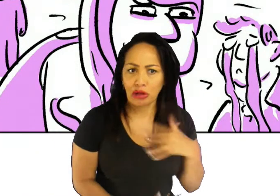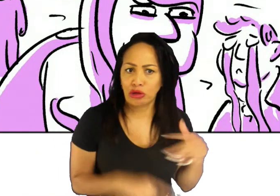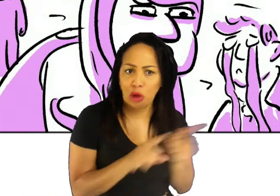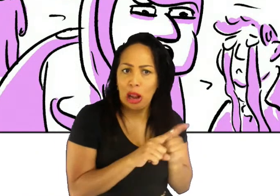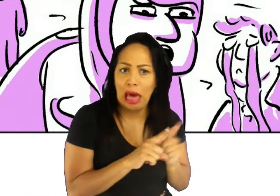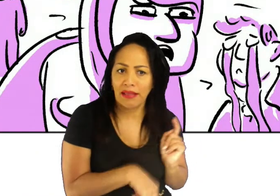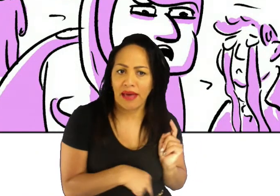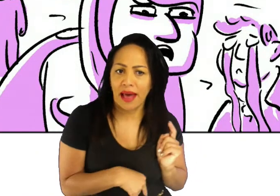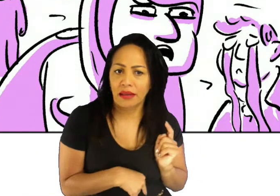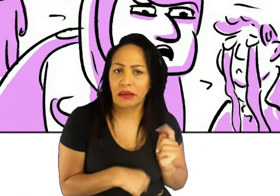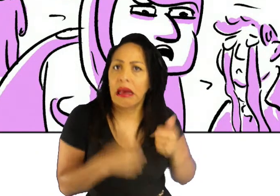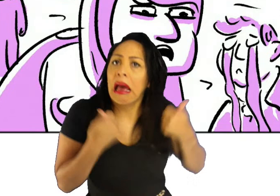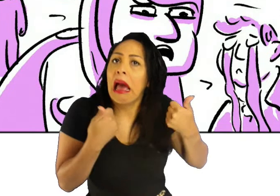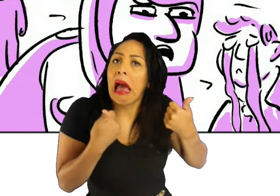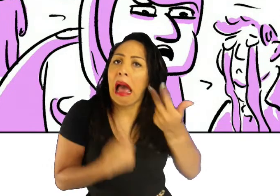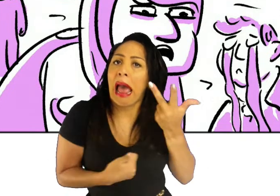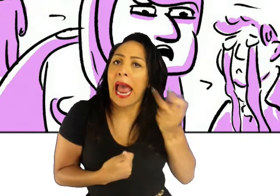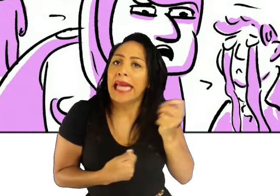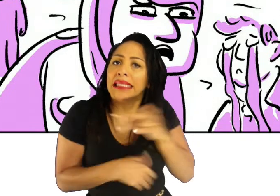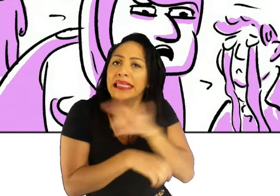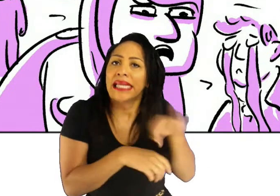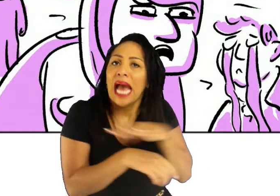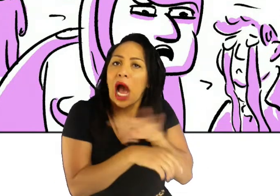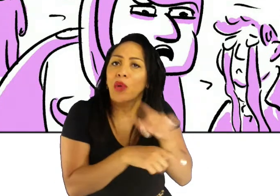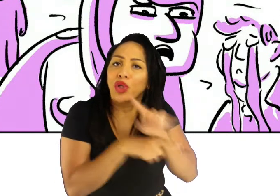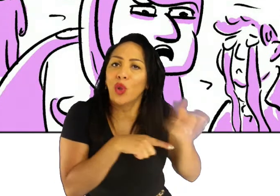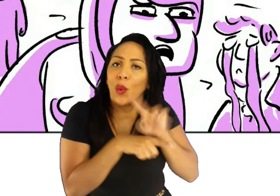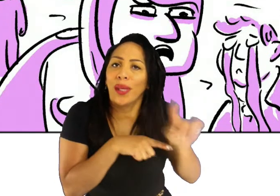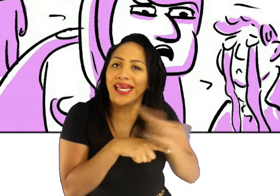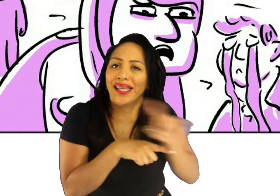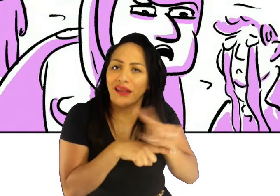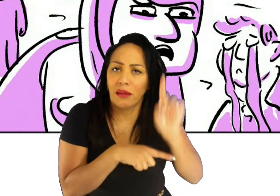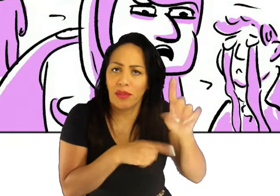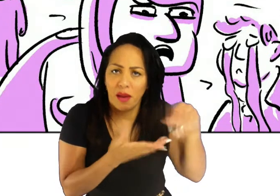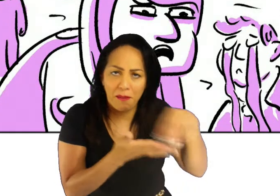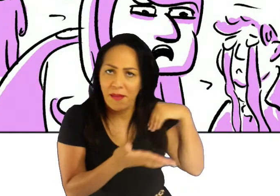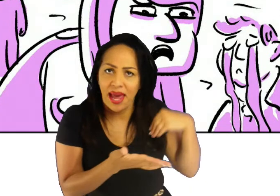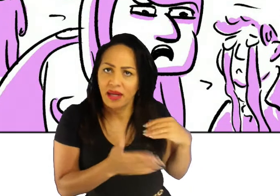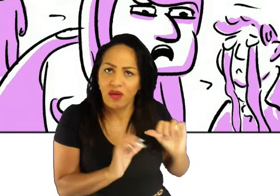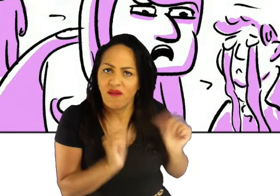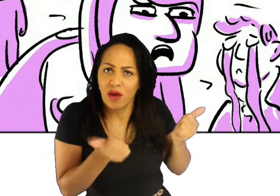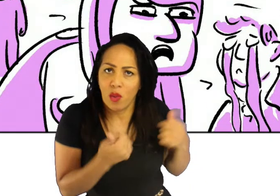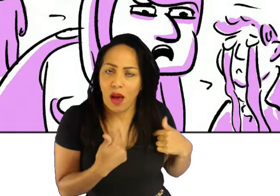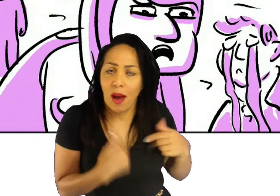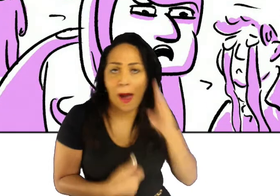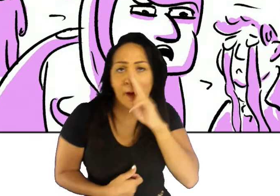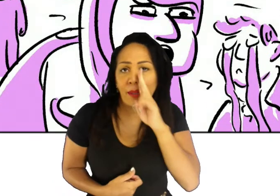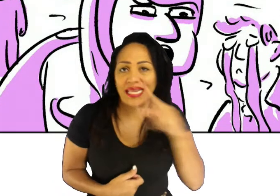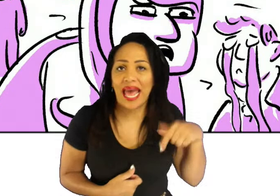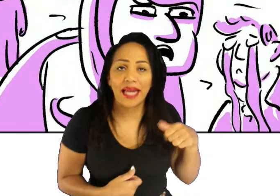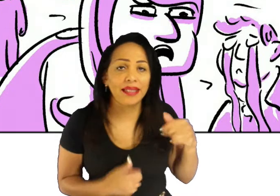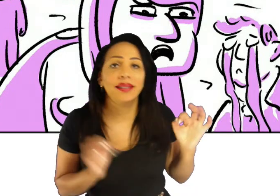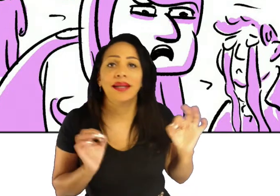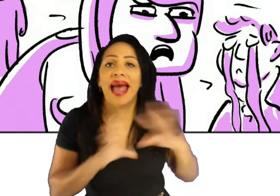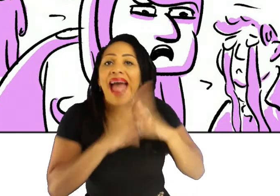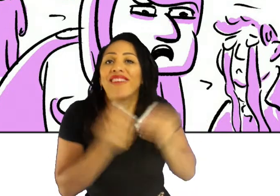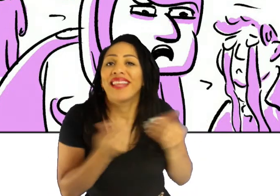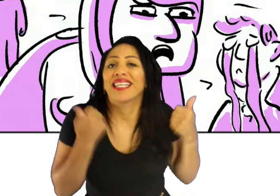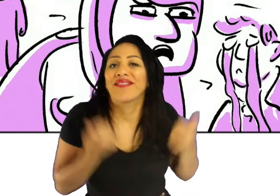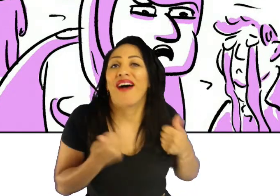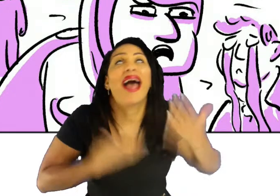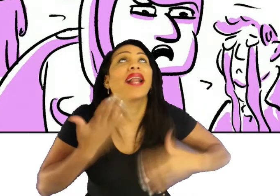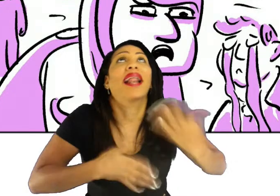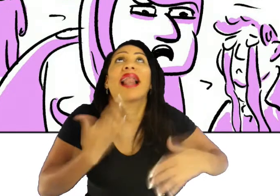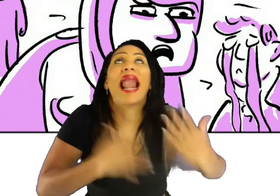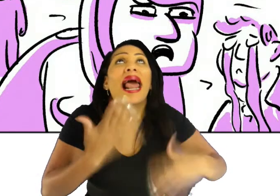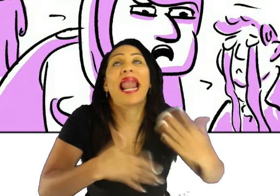not paying themselves properly for, and pretend that it's not happening. COVID